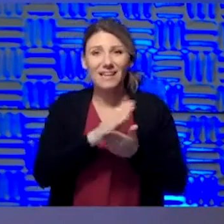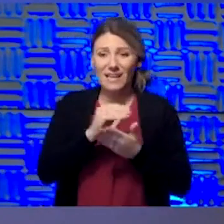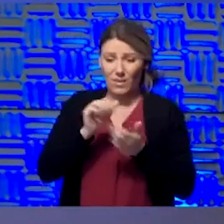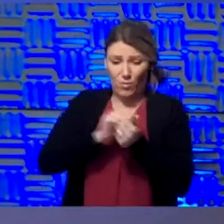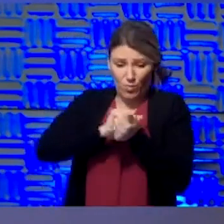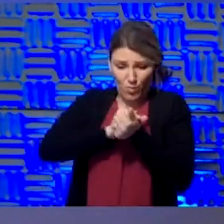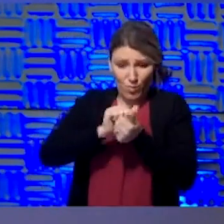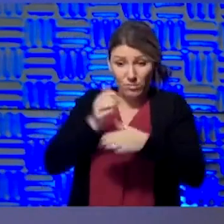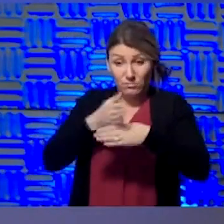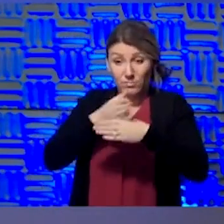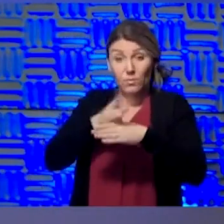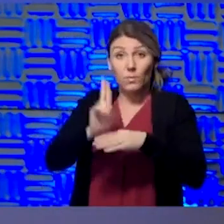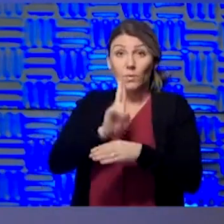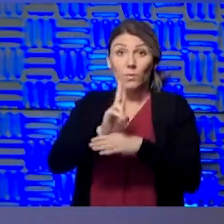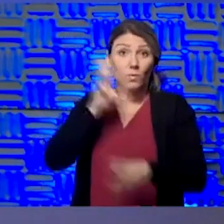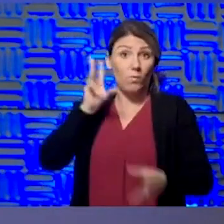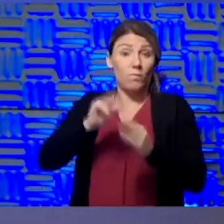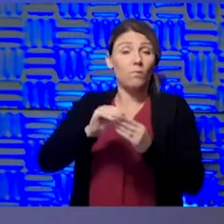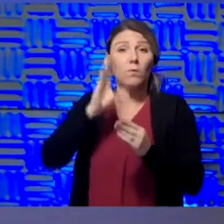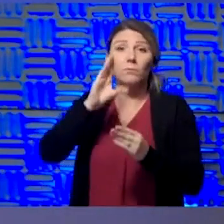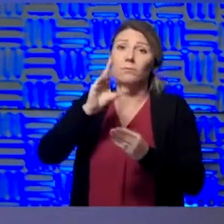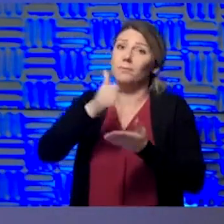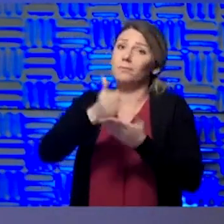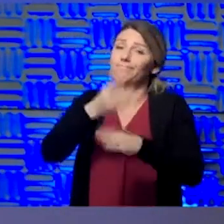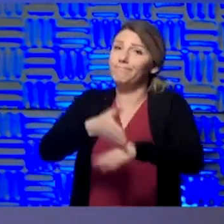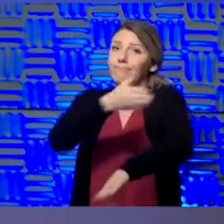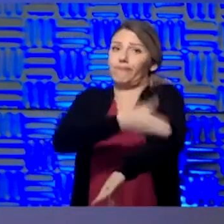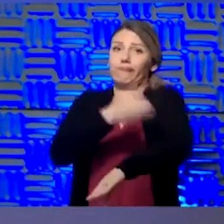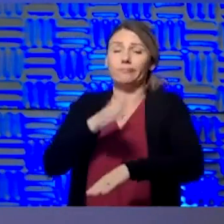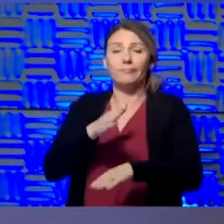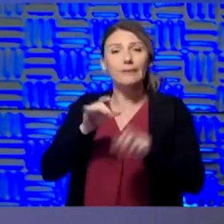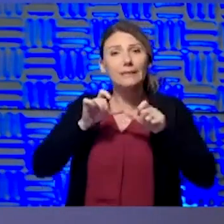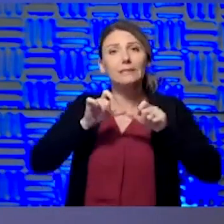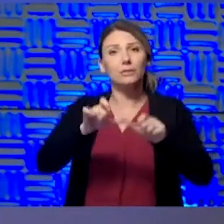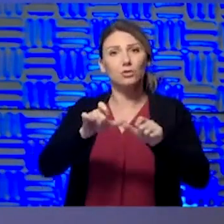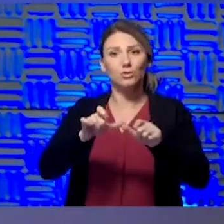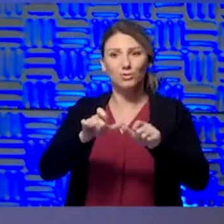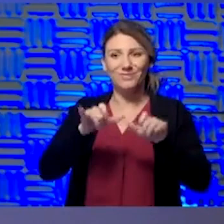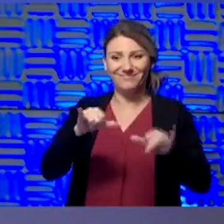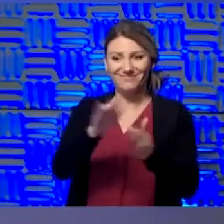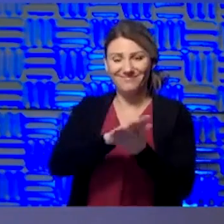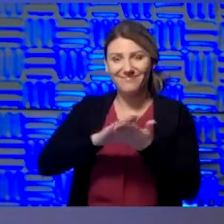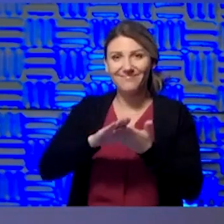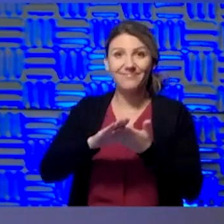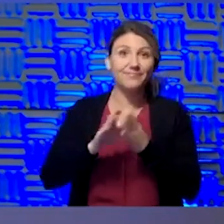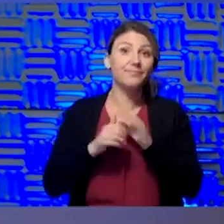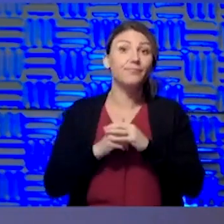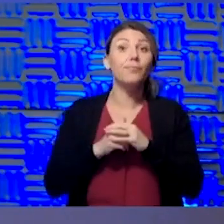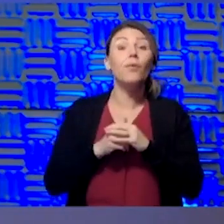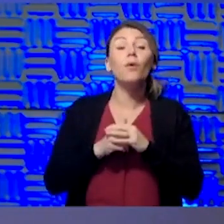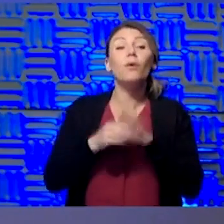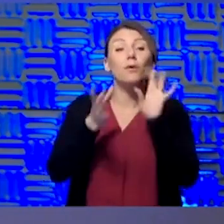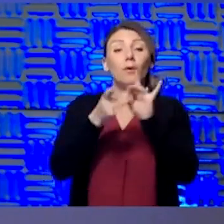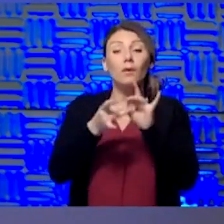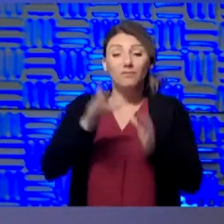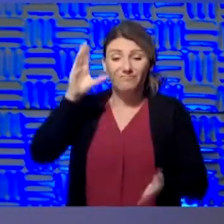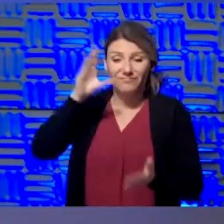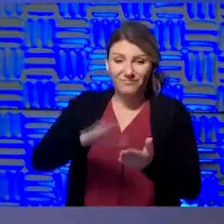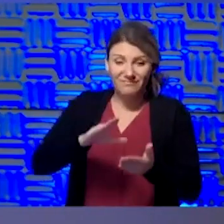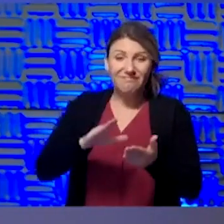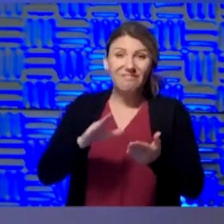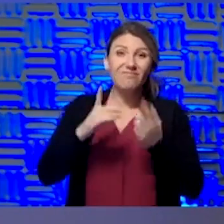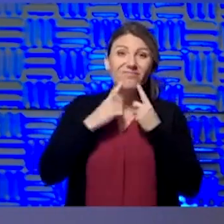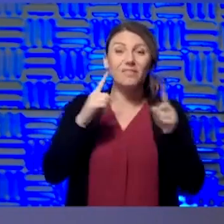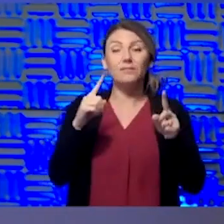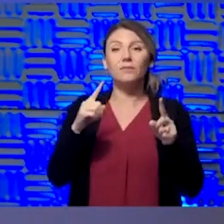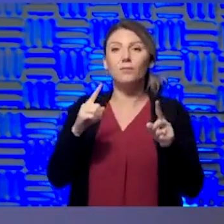it in between uses overall is just going to help that continue to be clean. As far as reducing the efficacy, again, remember